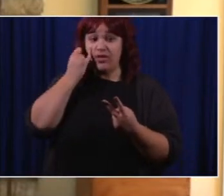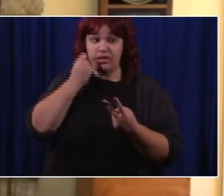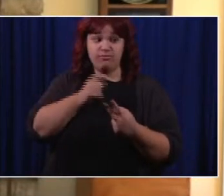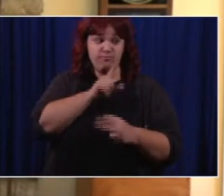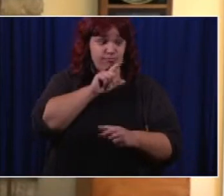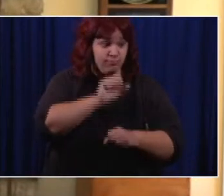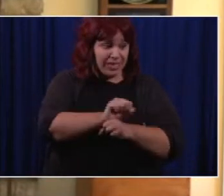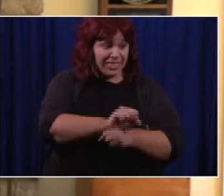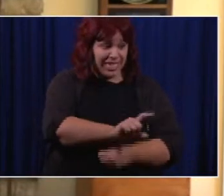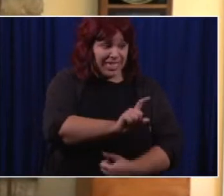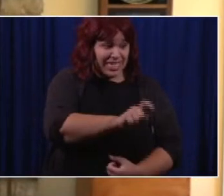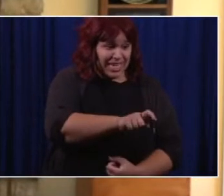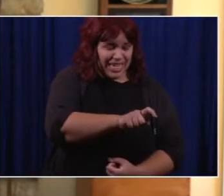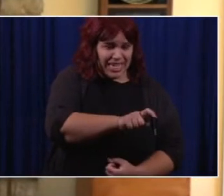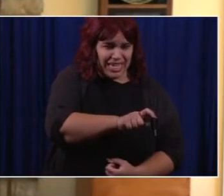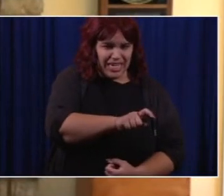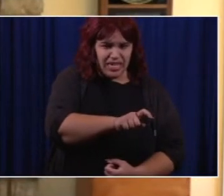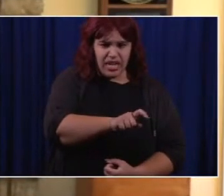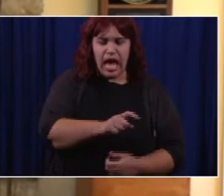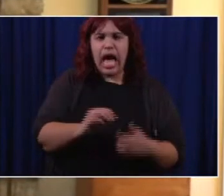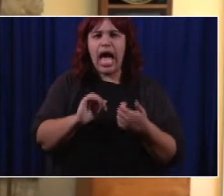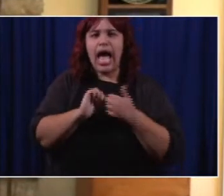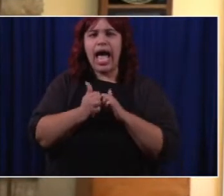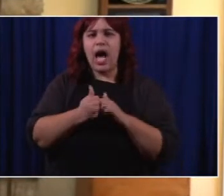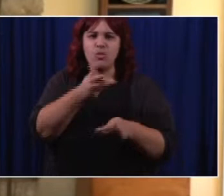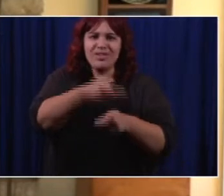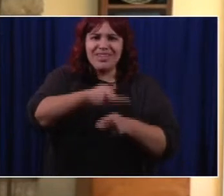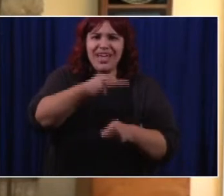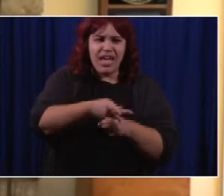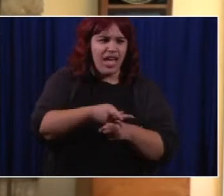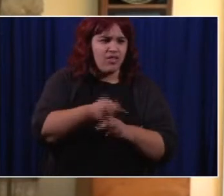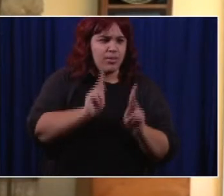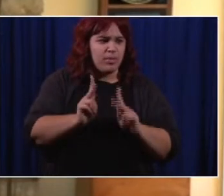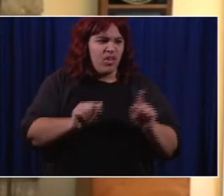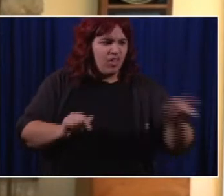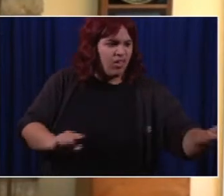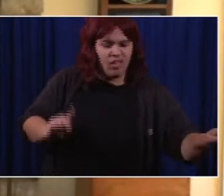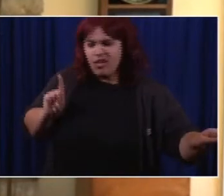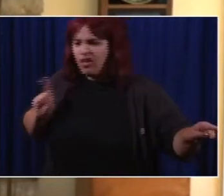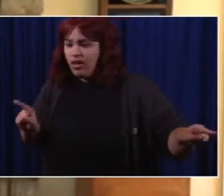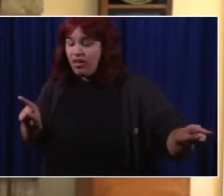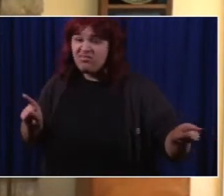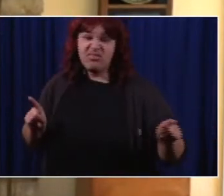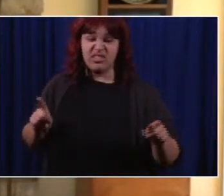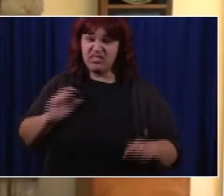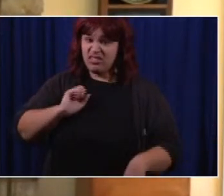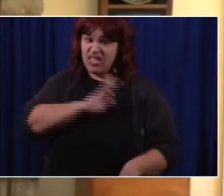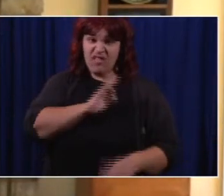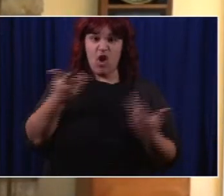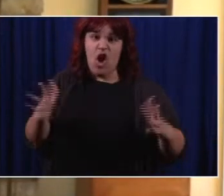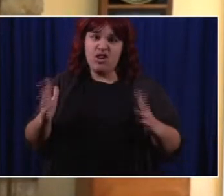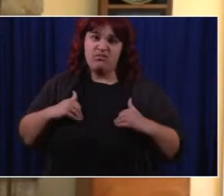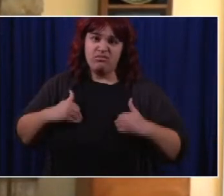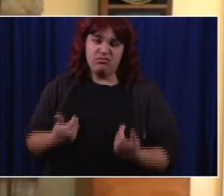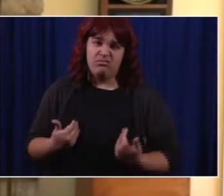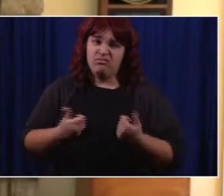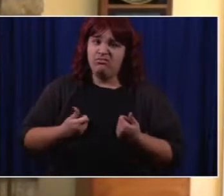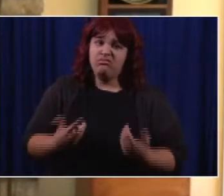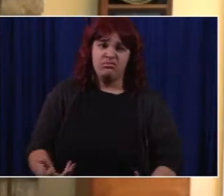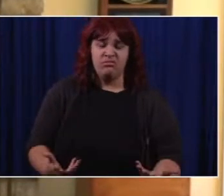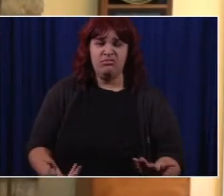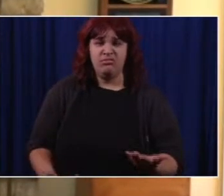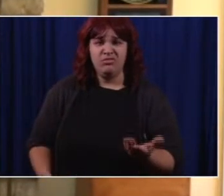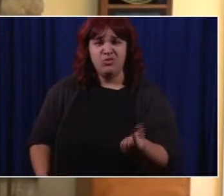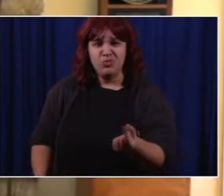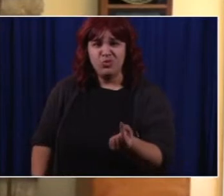since healthcare workers are already exhausted? Yeah, it's a good point. I mean, as we talked about last